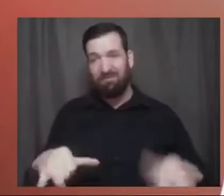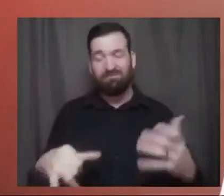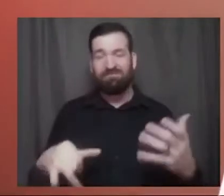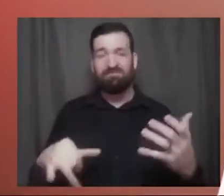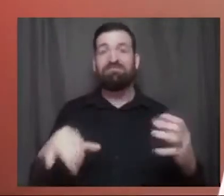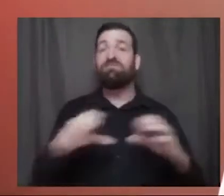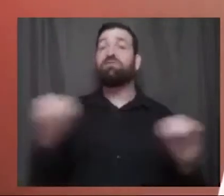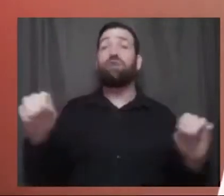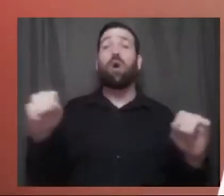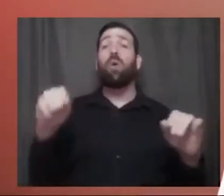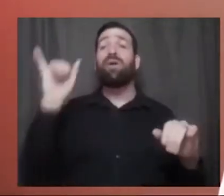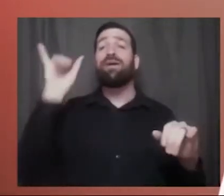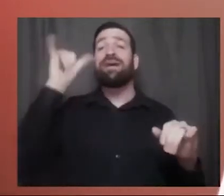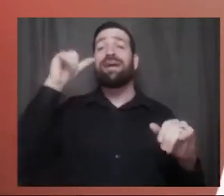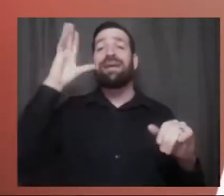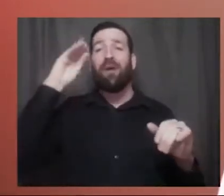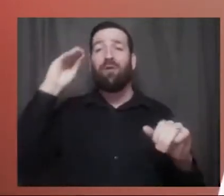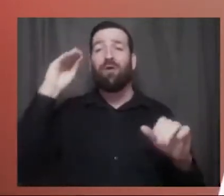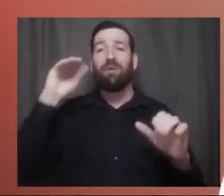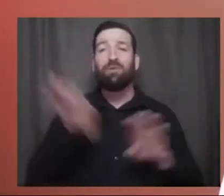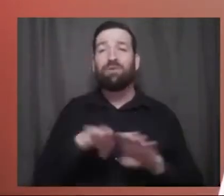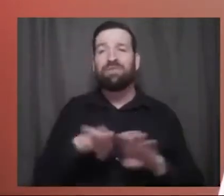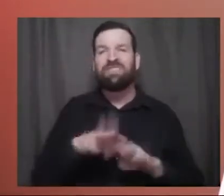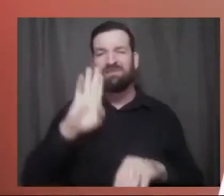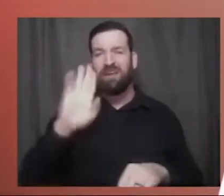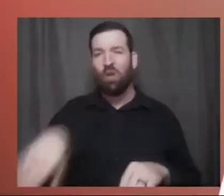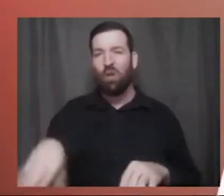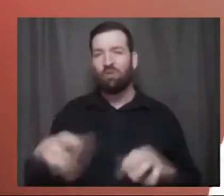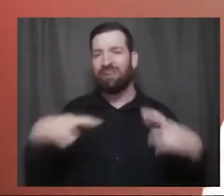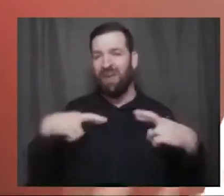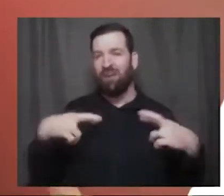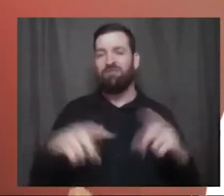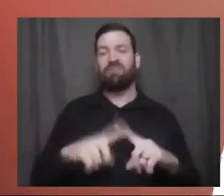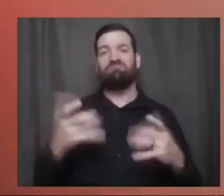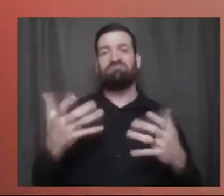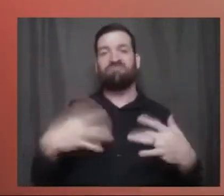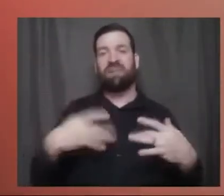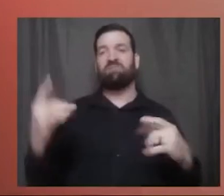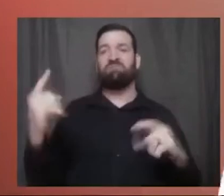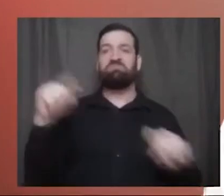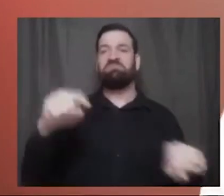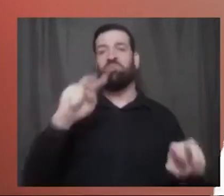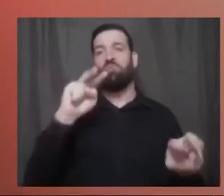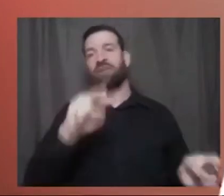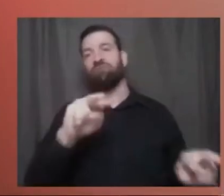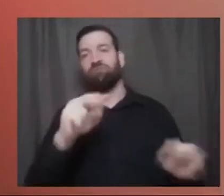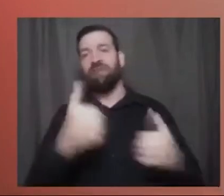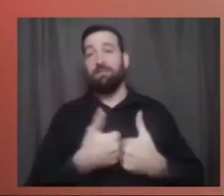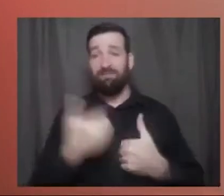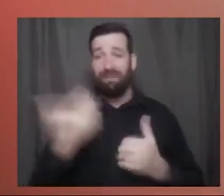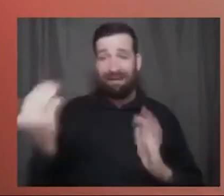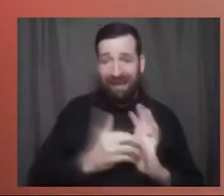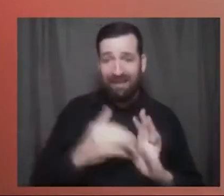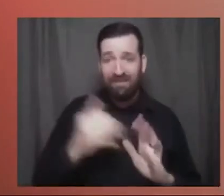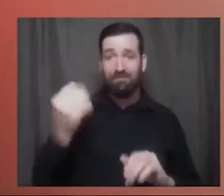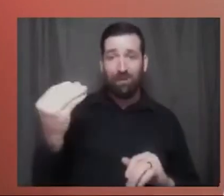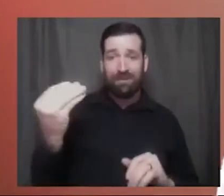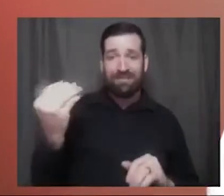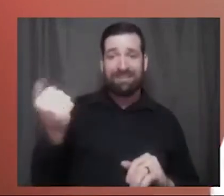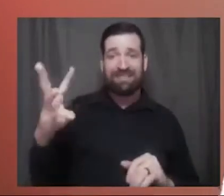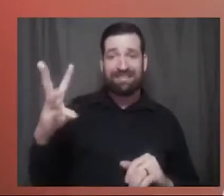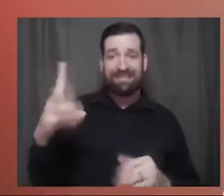he was retired. Right. And he's like, he still liked to come and watch the games, and he was, again, we'd go 14, 16 hours away, and he'd be our only fan.